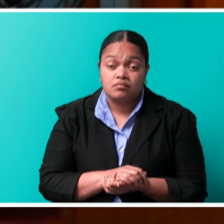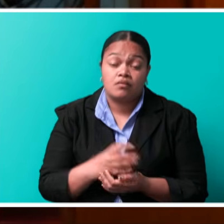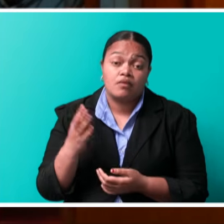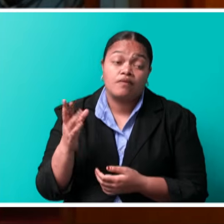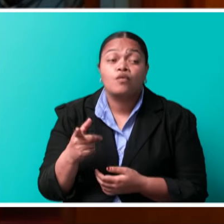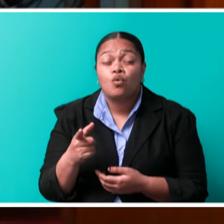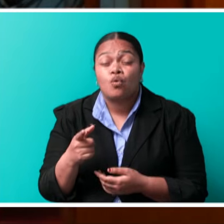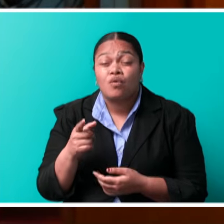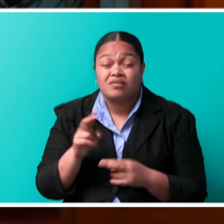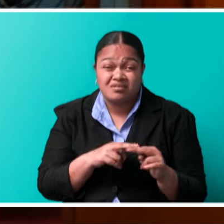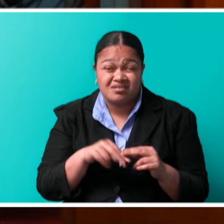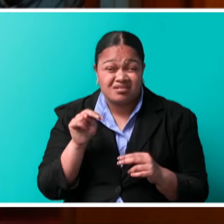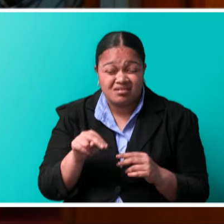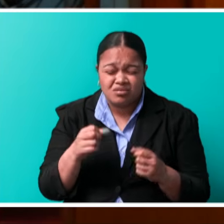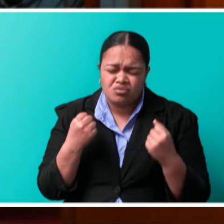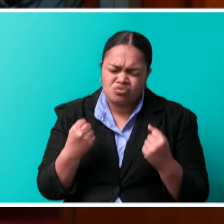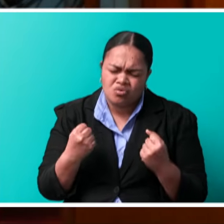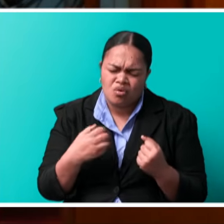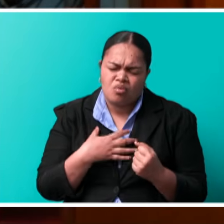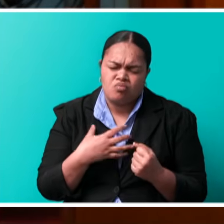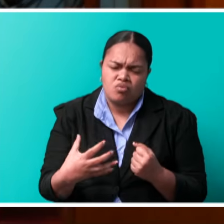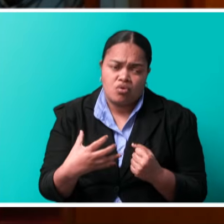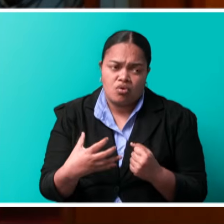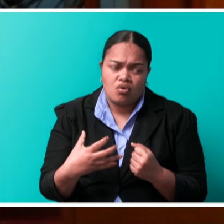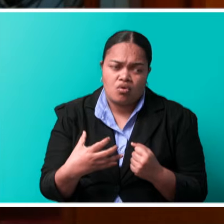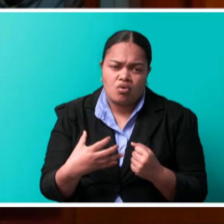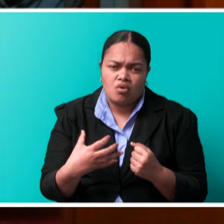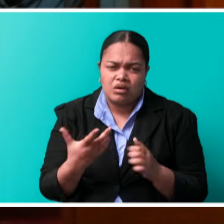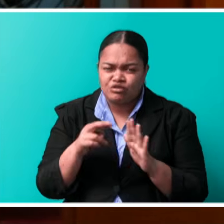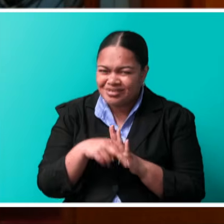a stronger and more resilient rural economy.